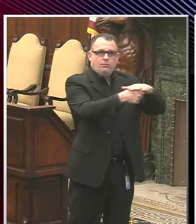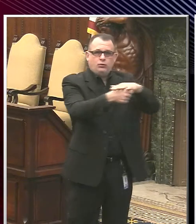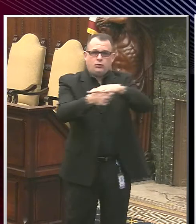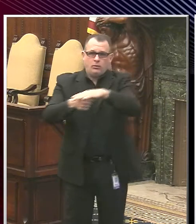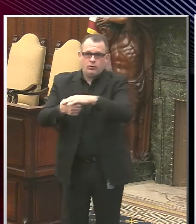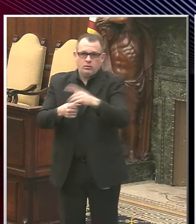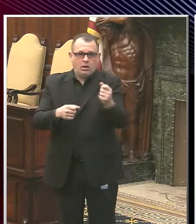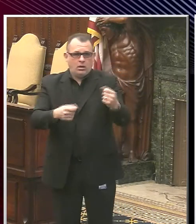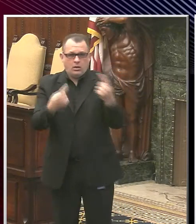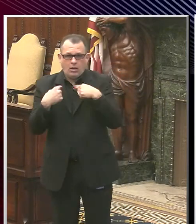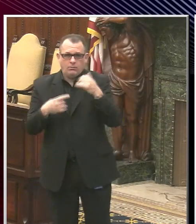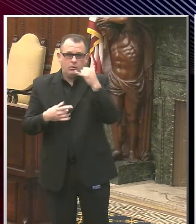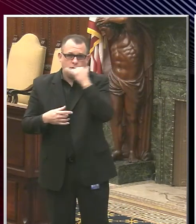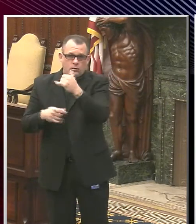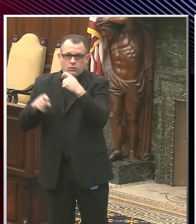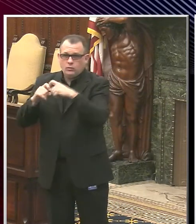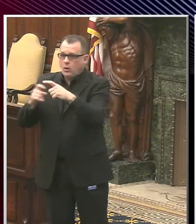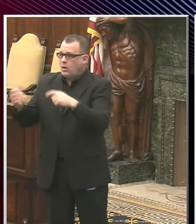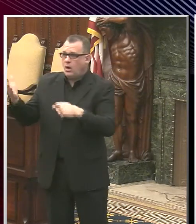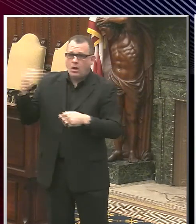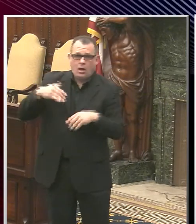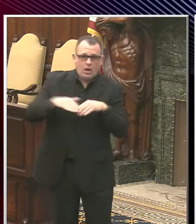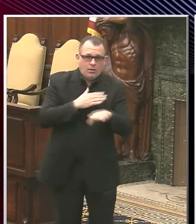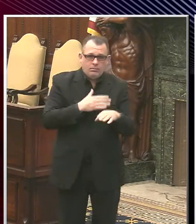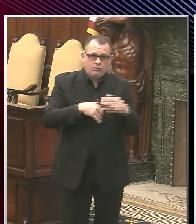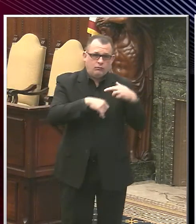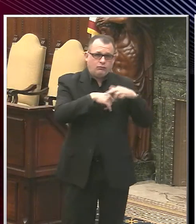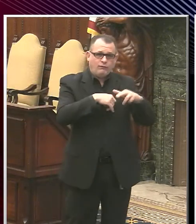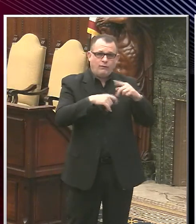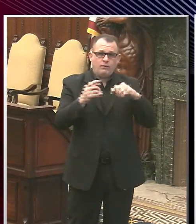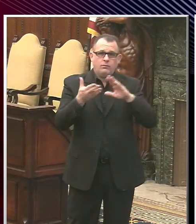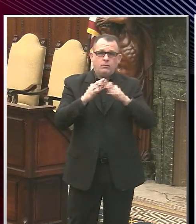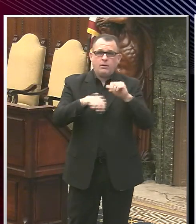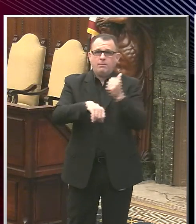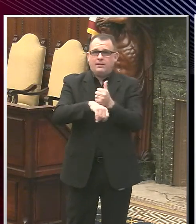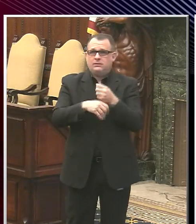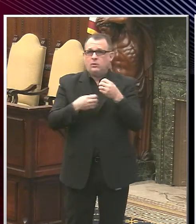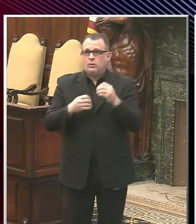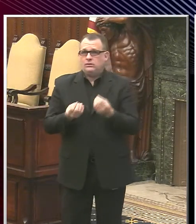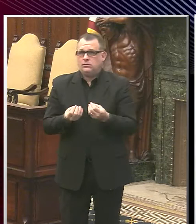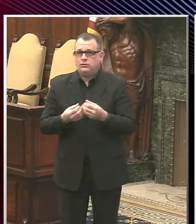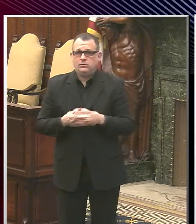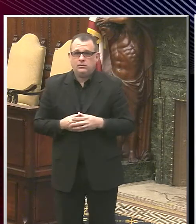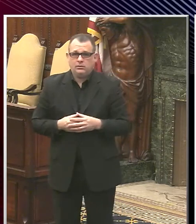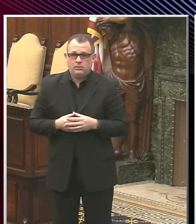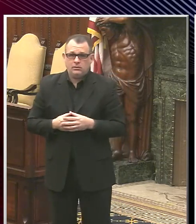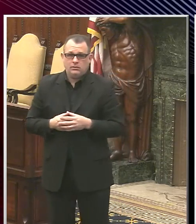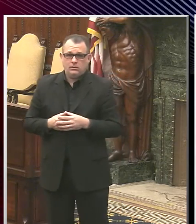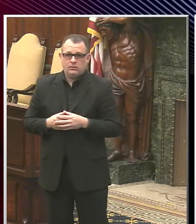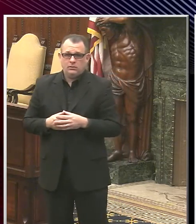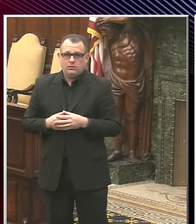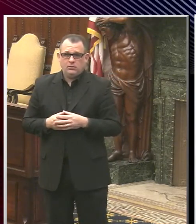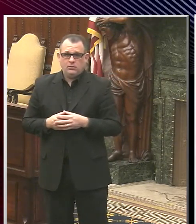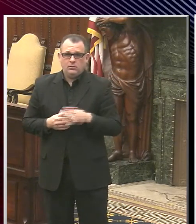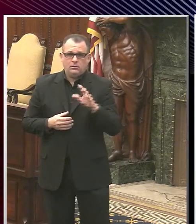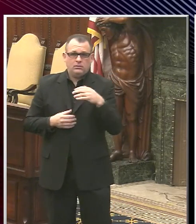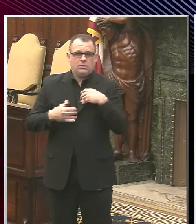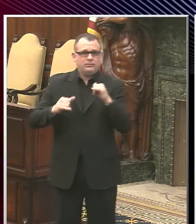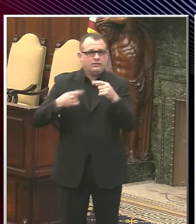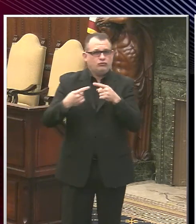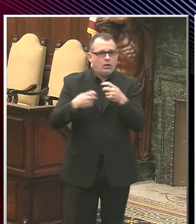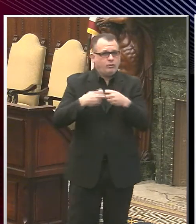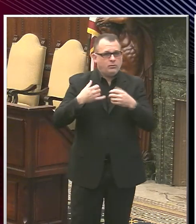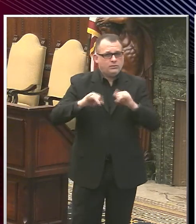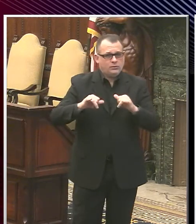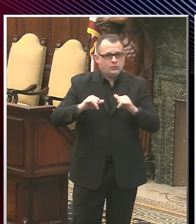by phone, and some have been in referral from community-based organizations. Now, we are still having problems